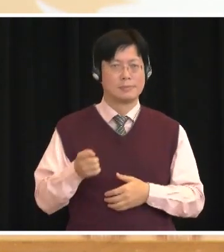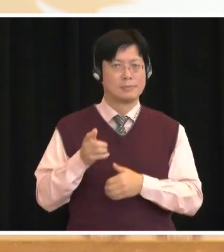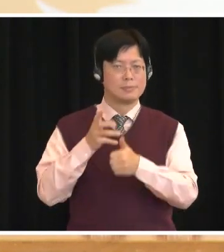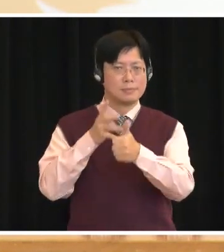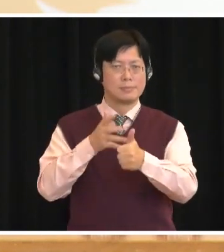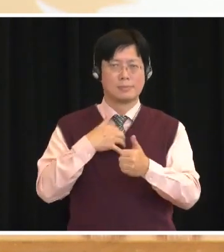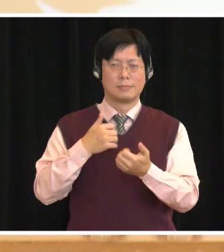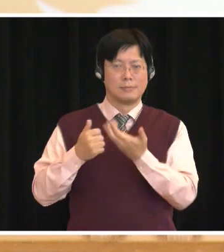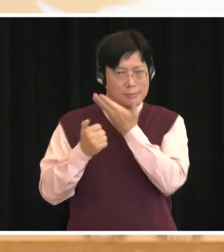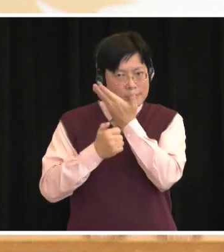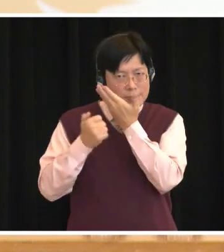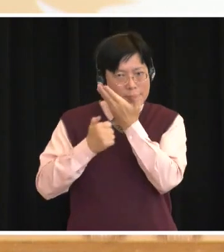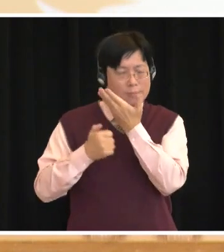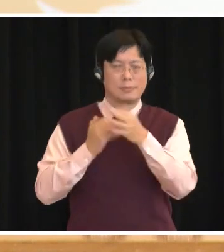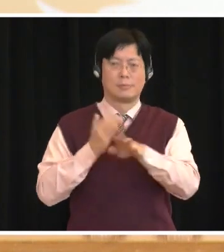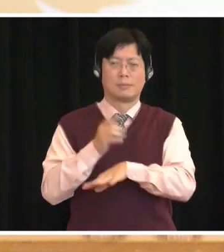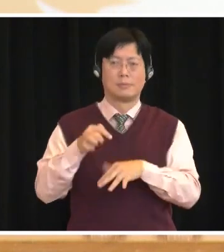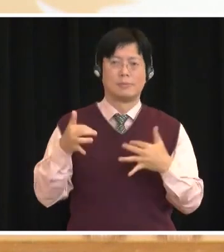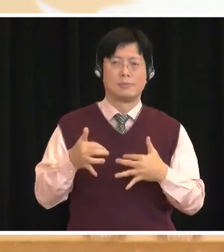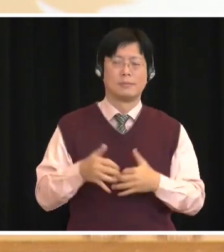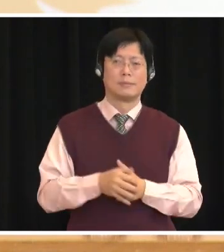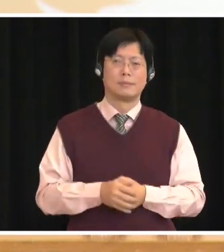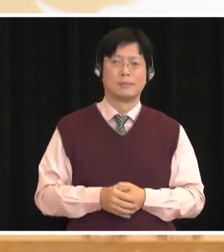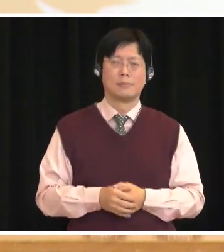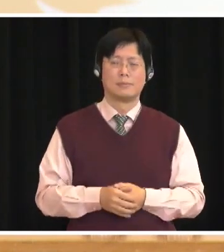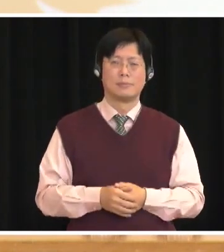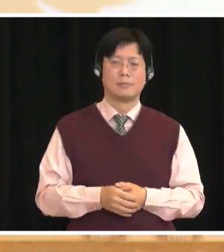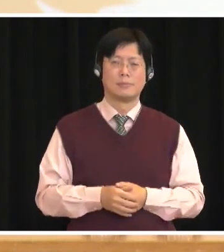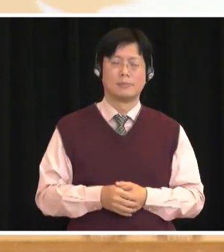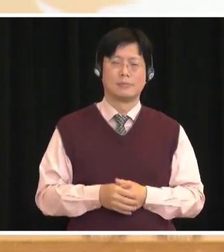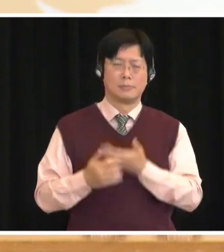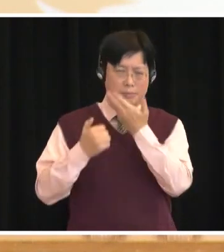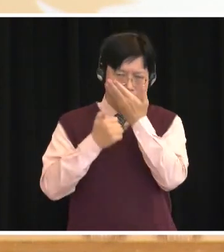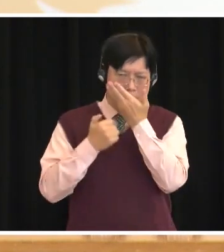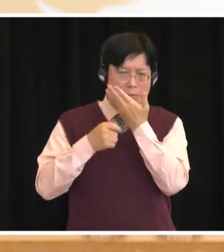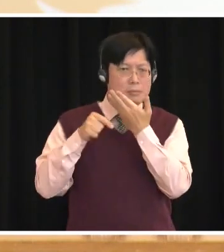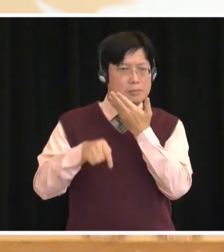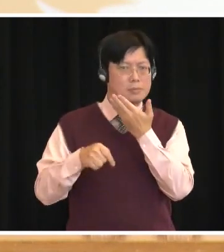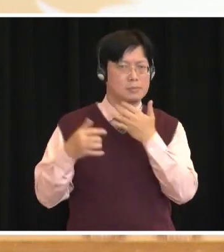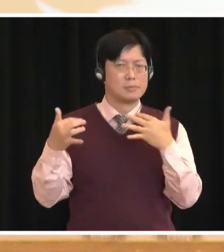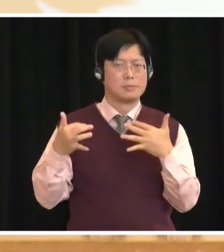There are two centers, and I need some clarification about that. They may be the same,